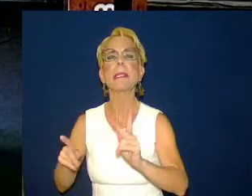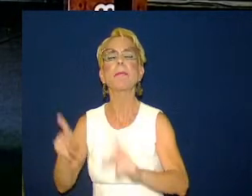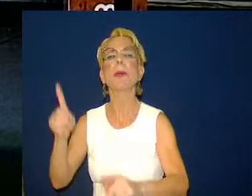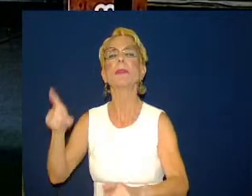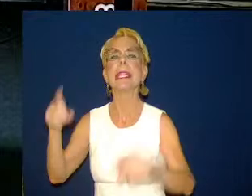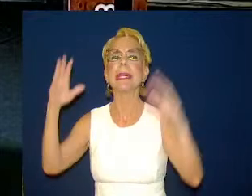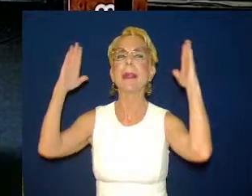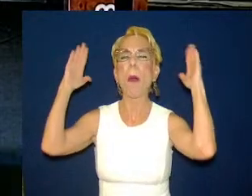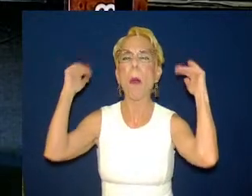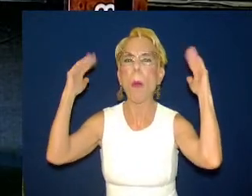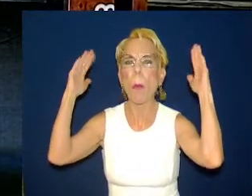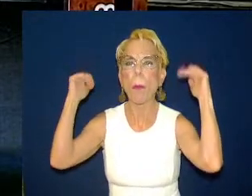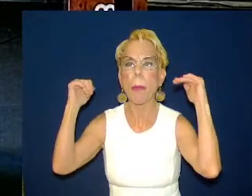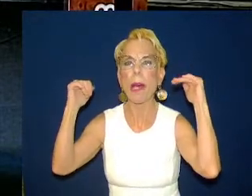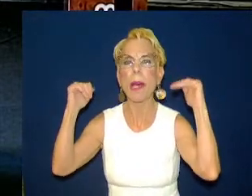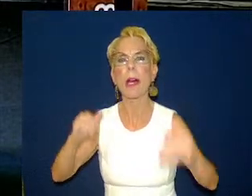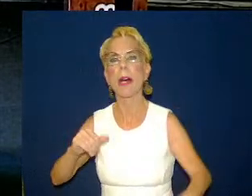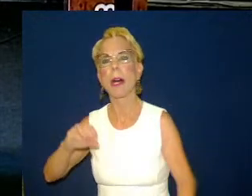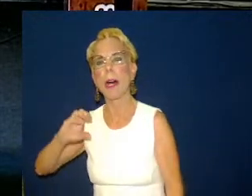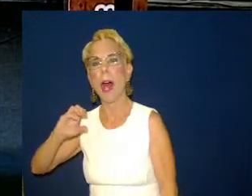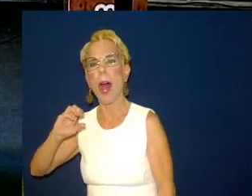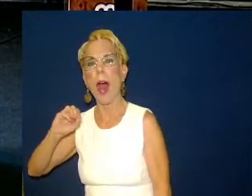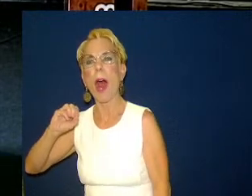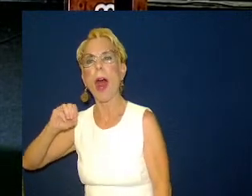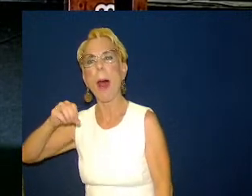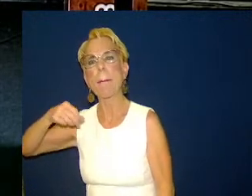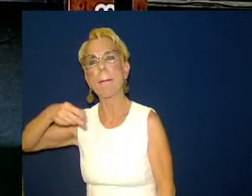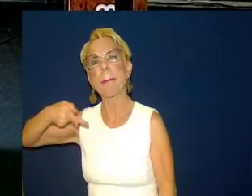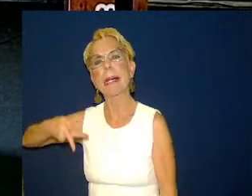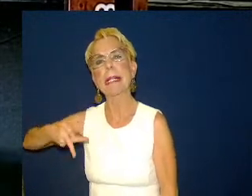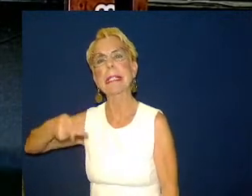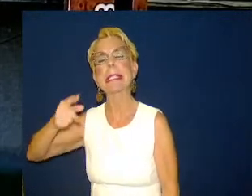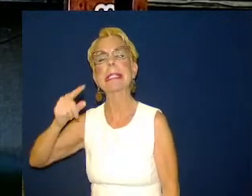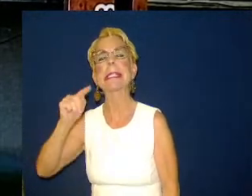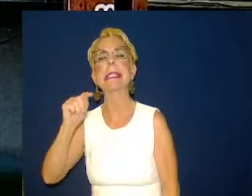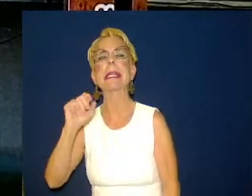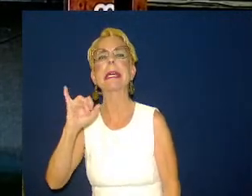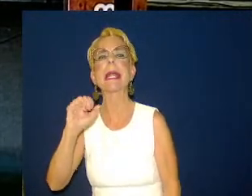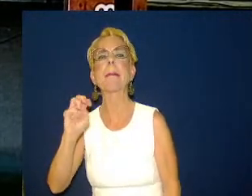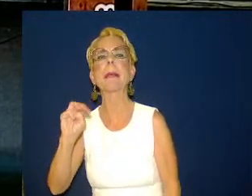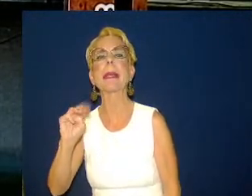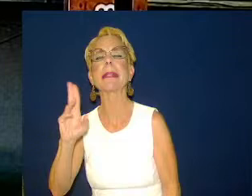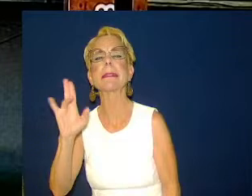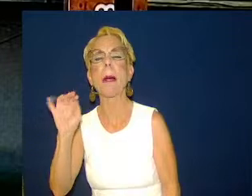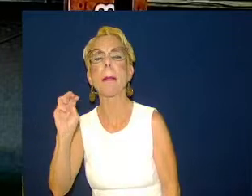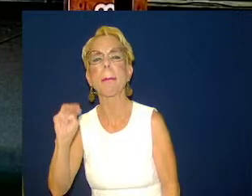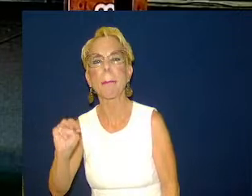I'm not even being judgmental. I can say this when I look at your life. You don't have it too bad.